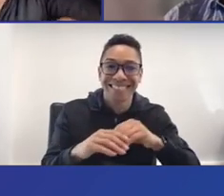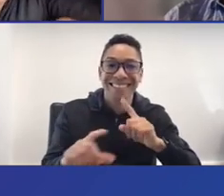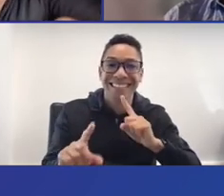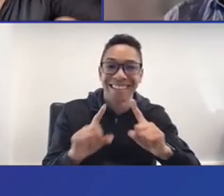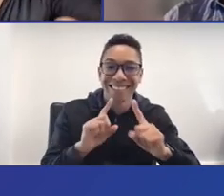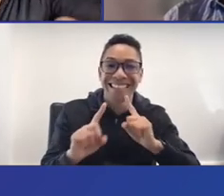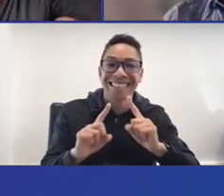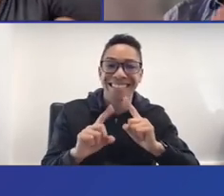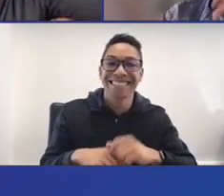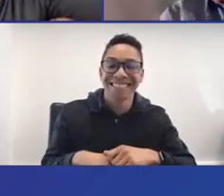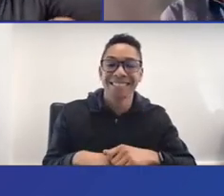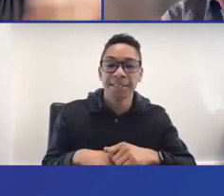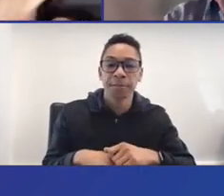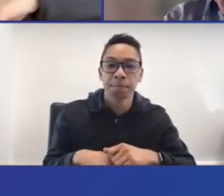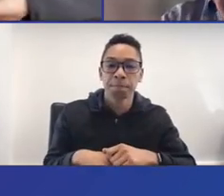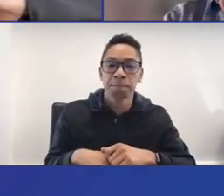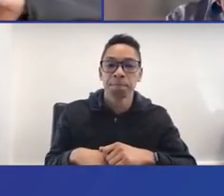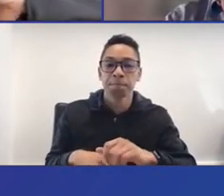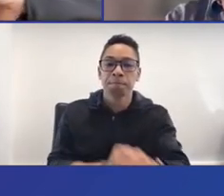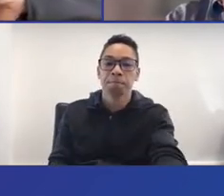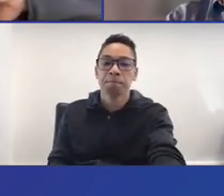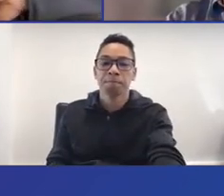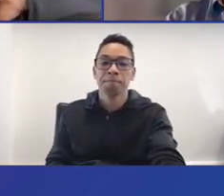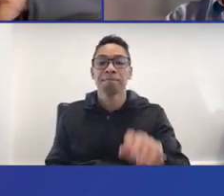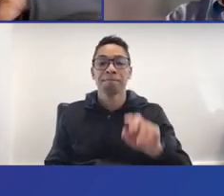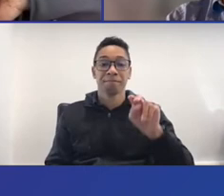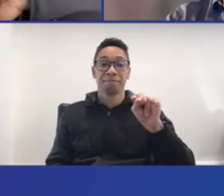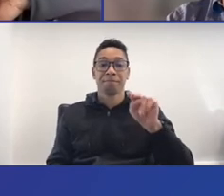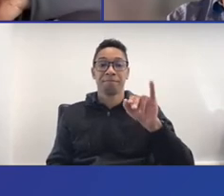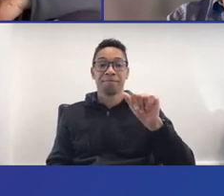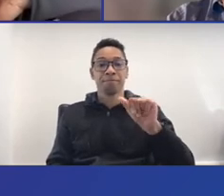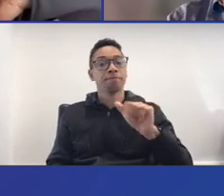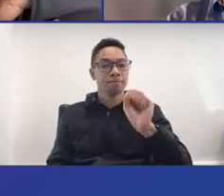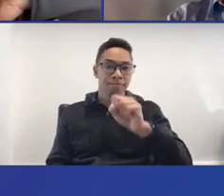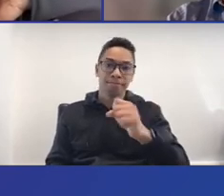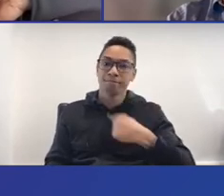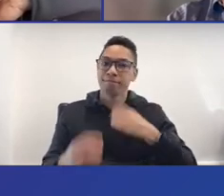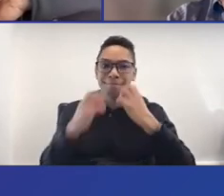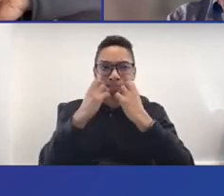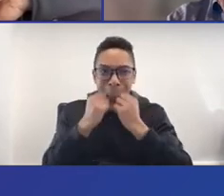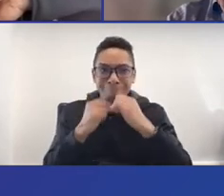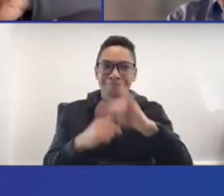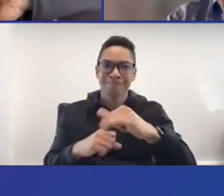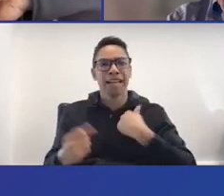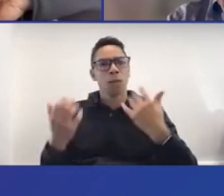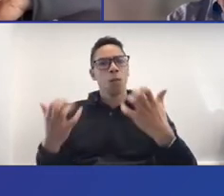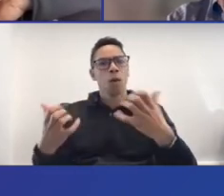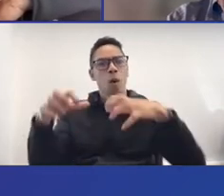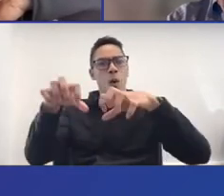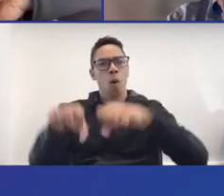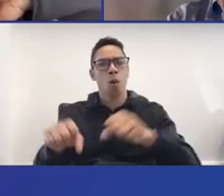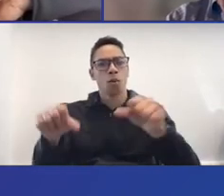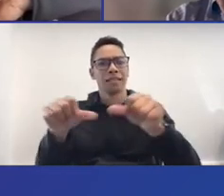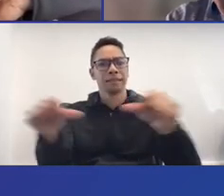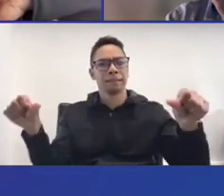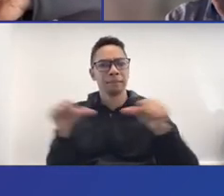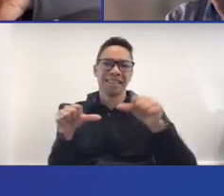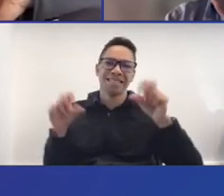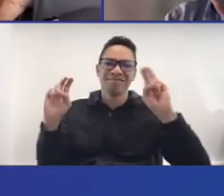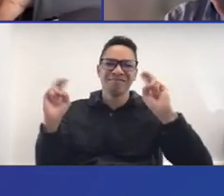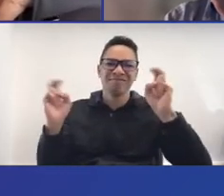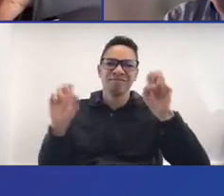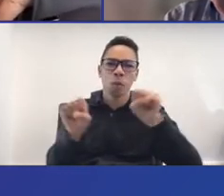It's so, I appreciate that so much. And I just want to, I want to hold that space too. I want to hold that broken